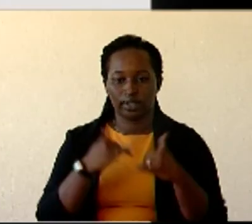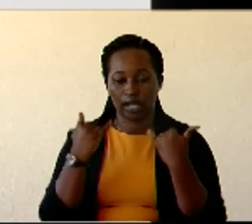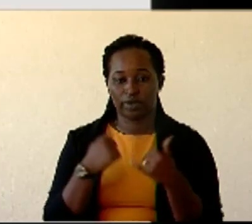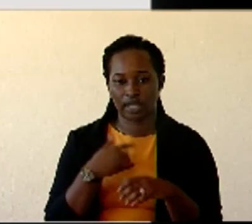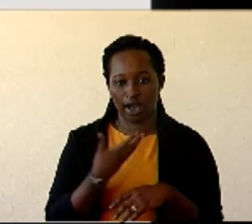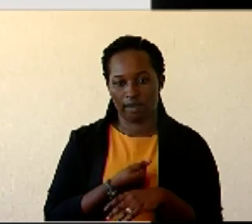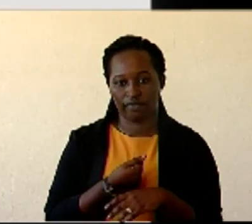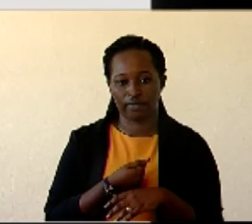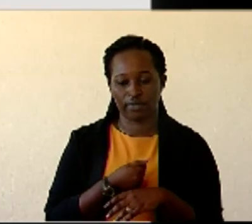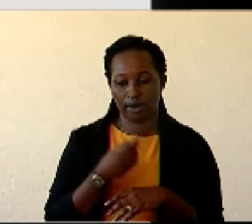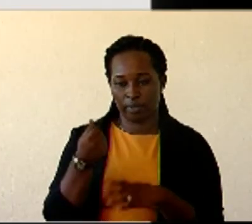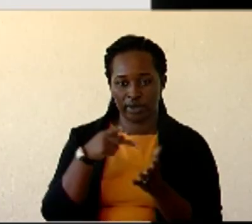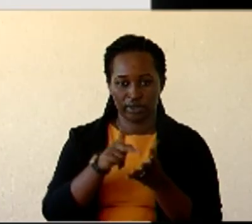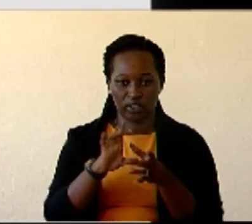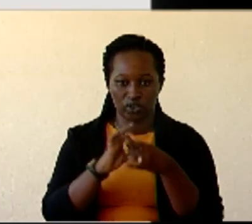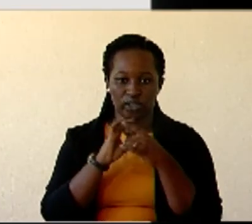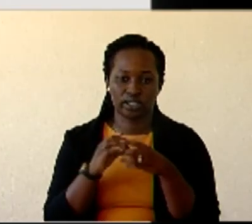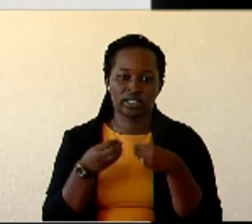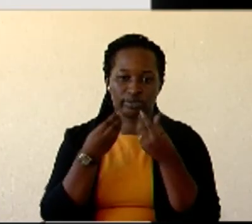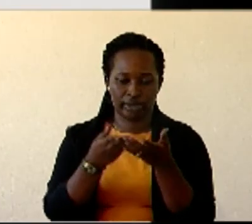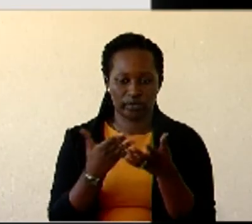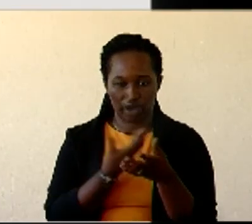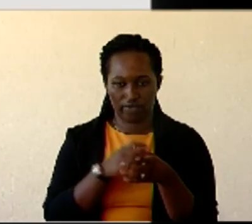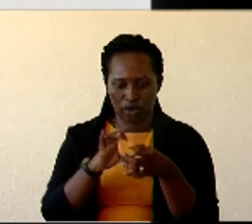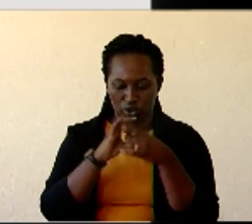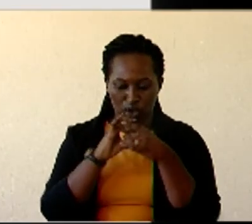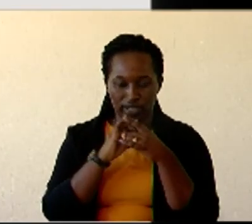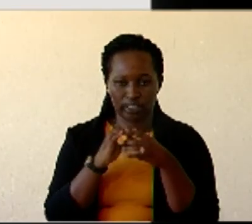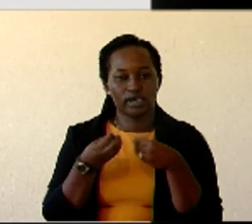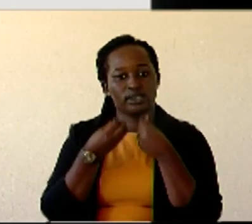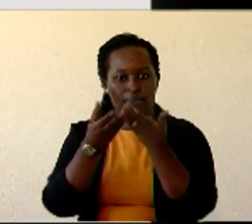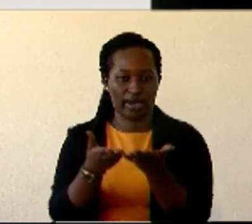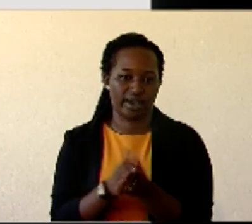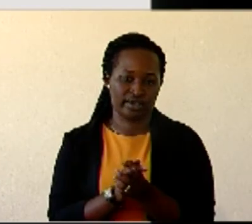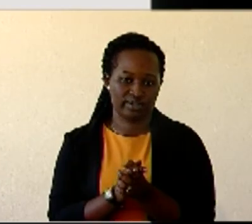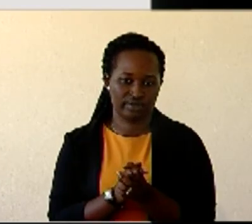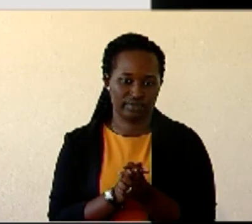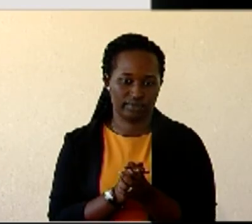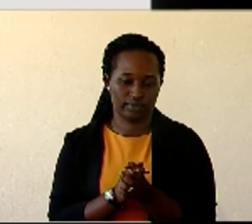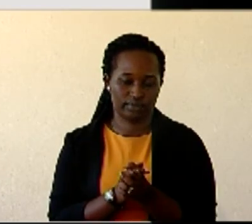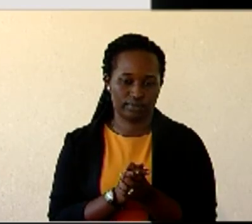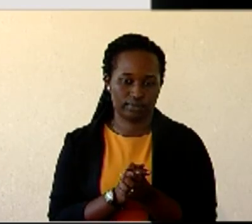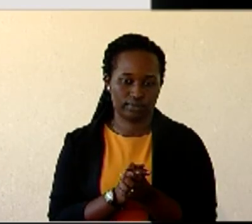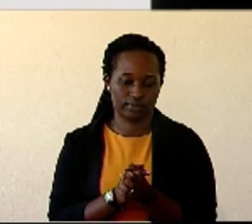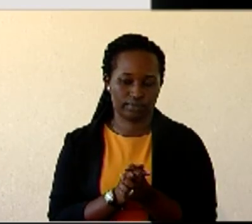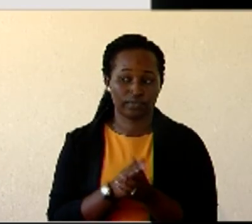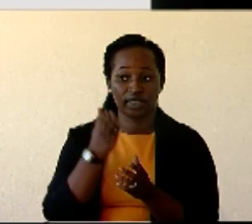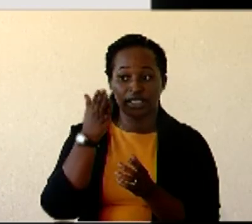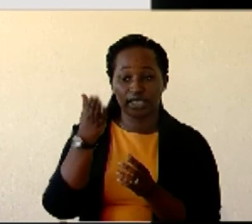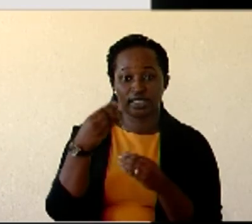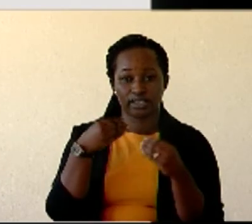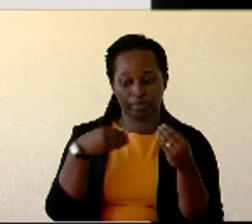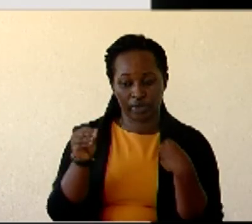price of jointly supplied product. We have joint supply. Joint supply. These are